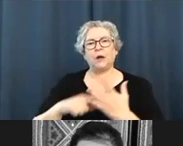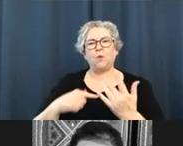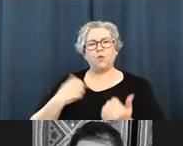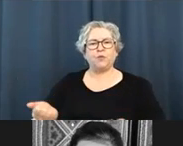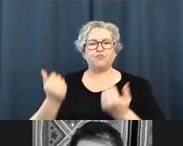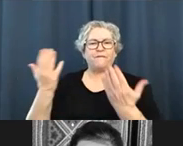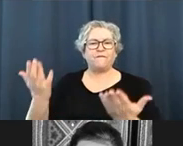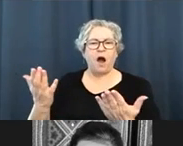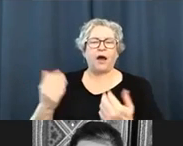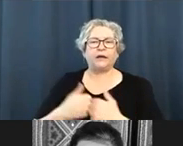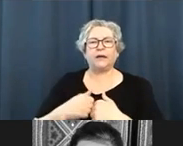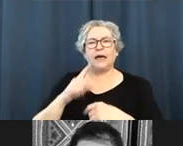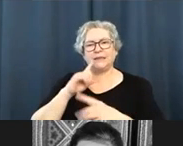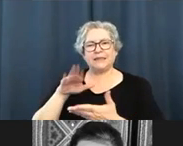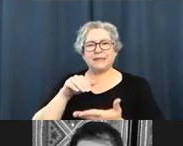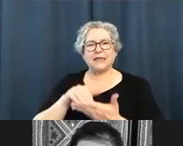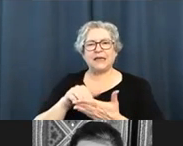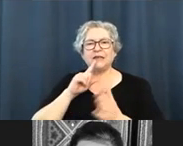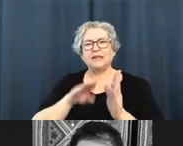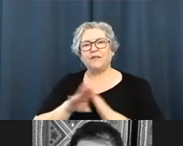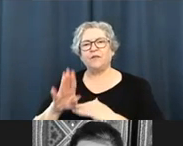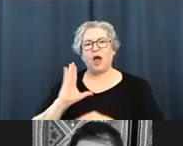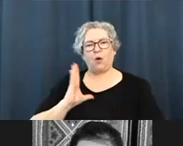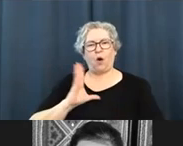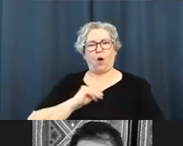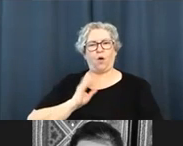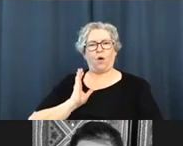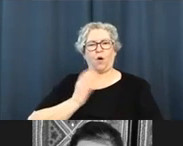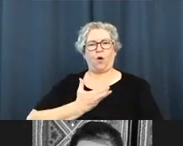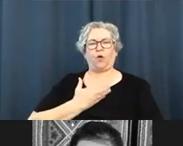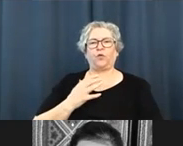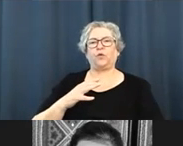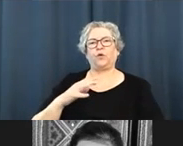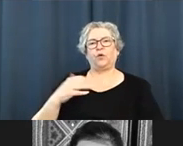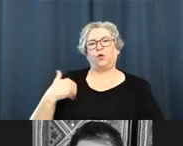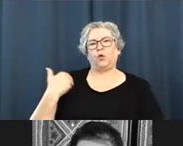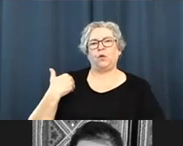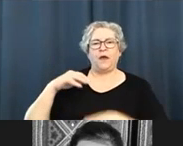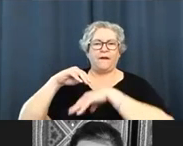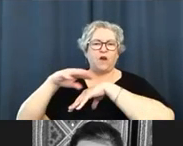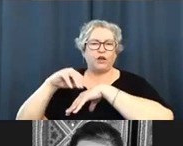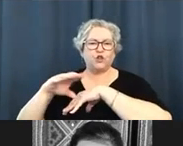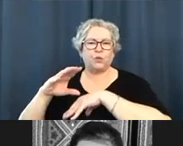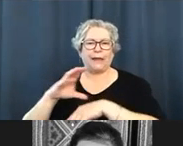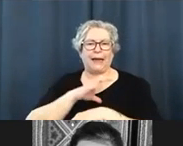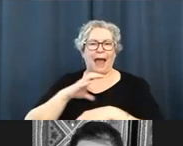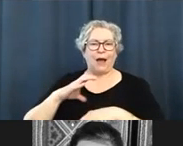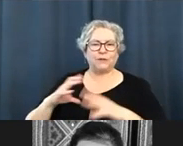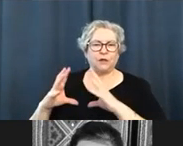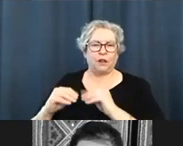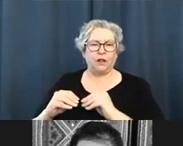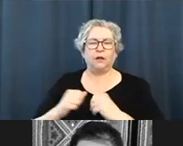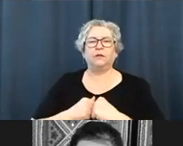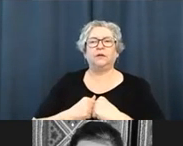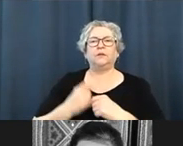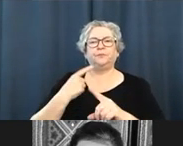provide as a center in our development of our own youth advisory council. And then